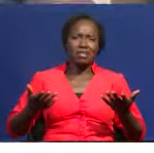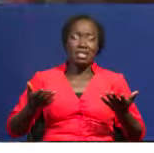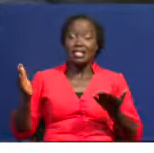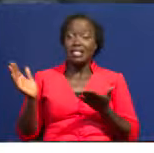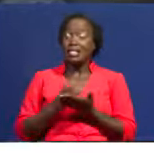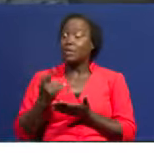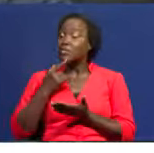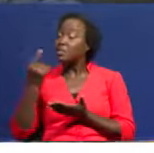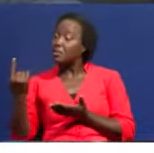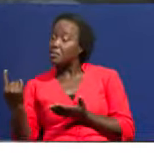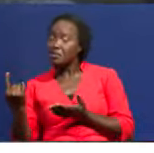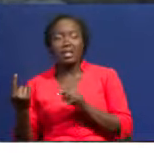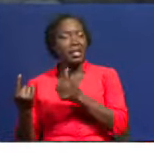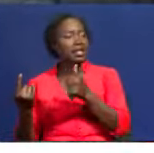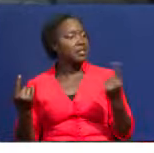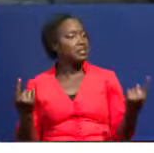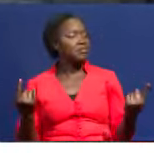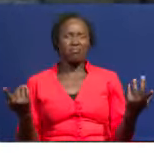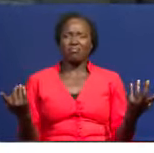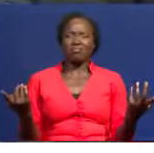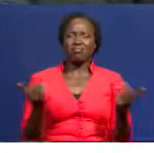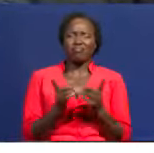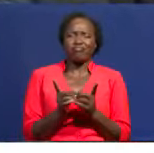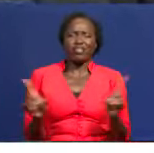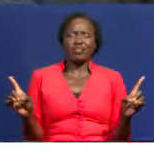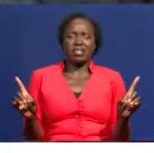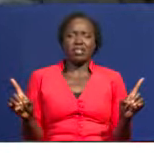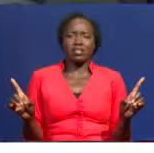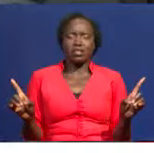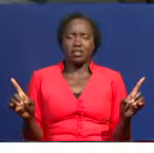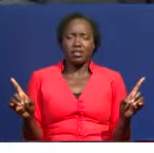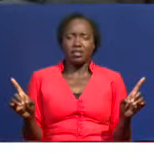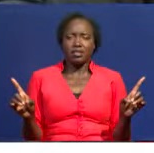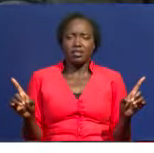Some saying one thing, others saying one thing.